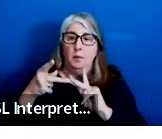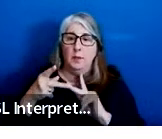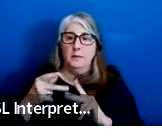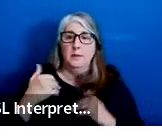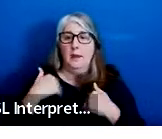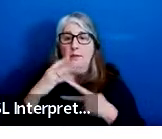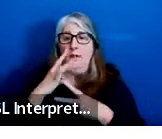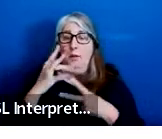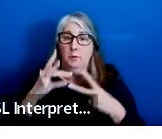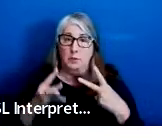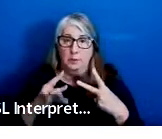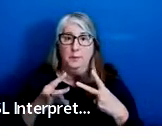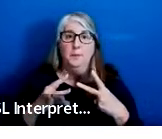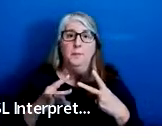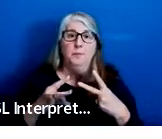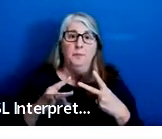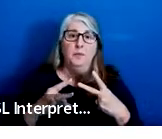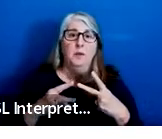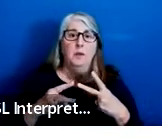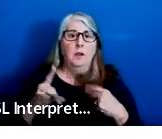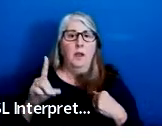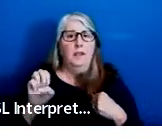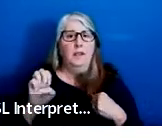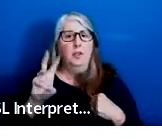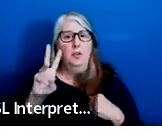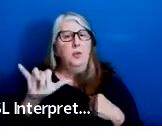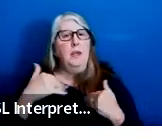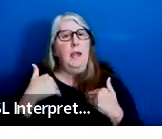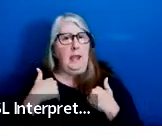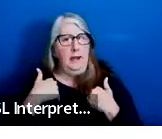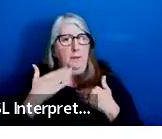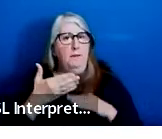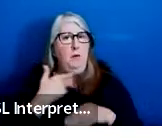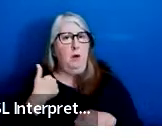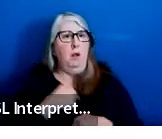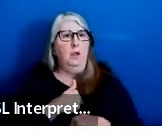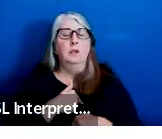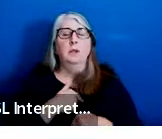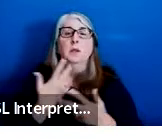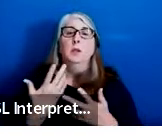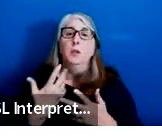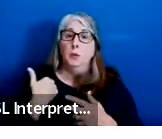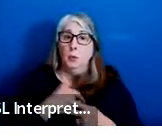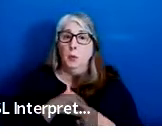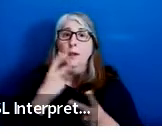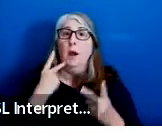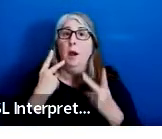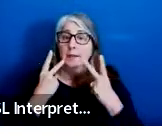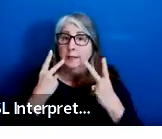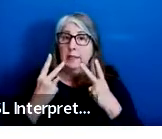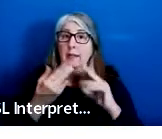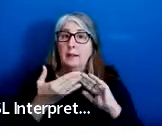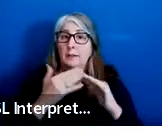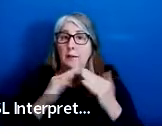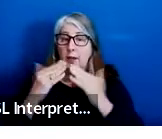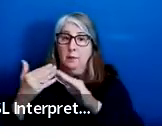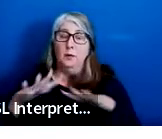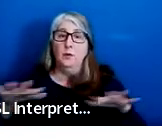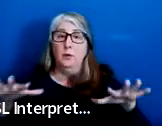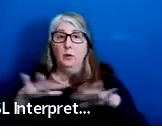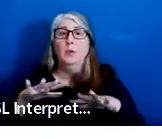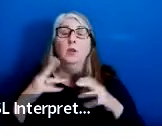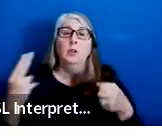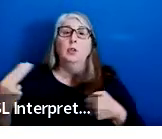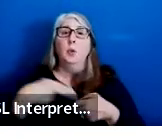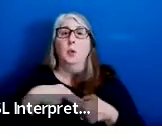think Bowie has that option and had it before us. And so that we're seeing the municipalities join in.